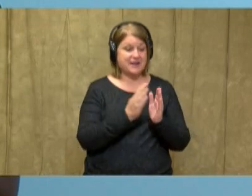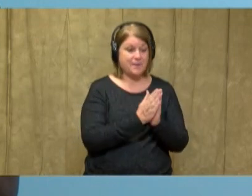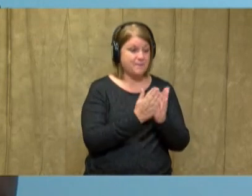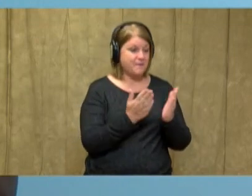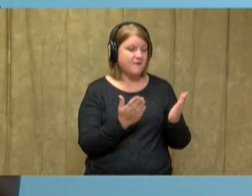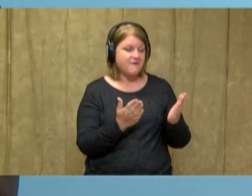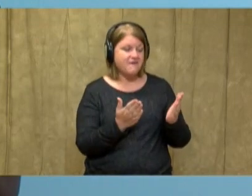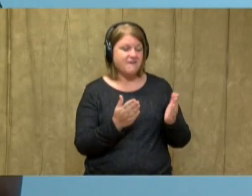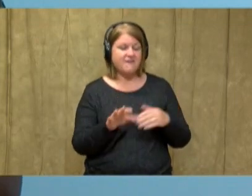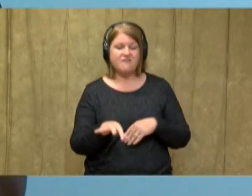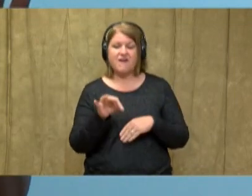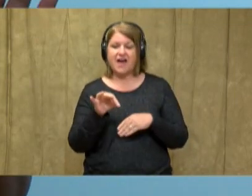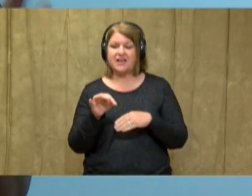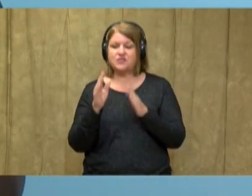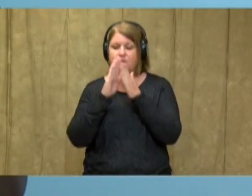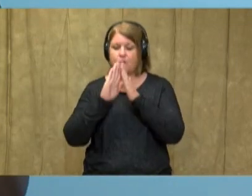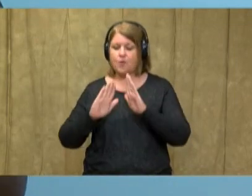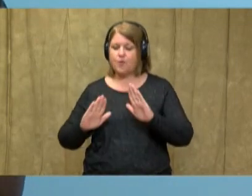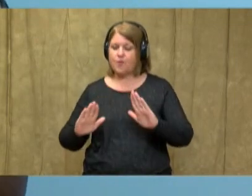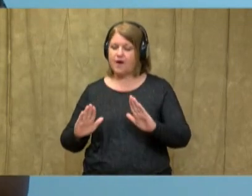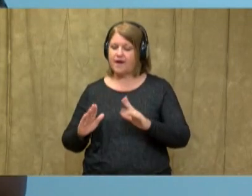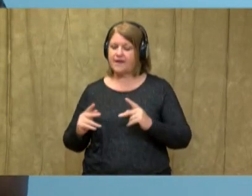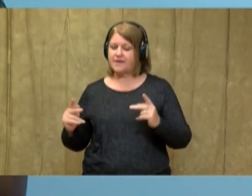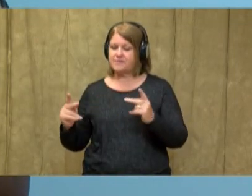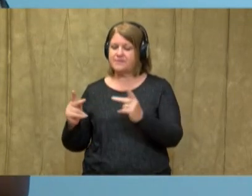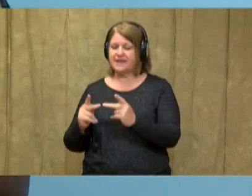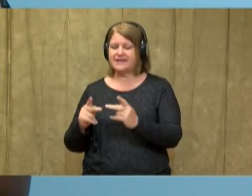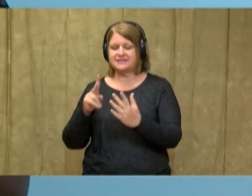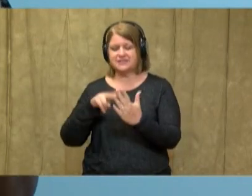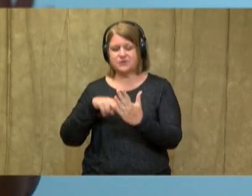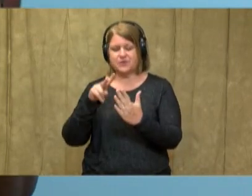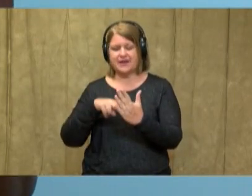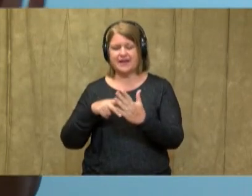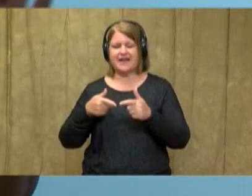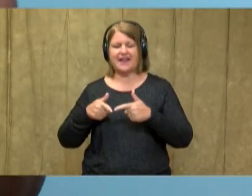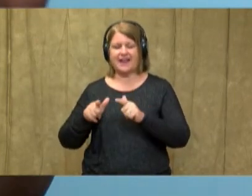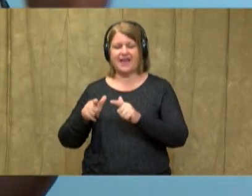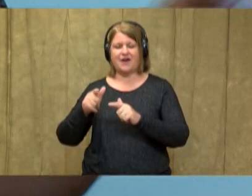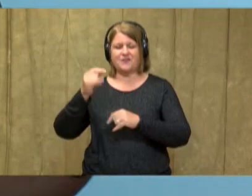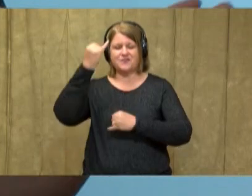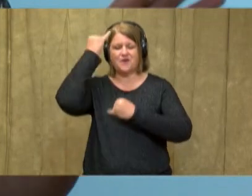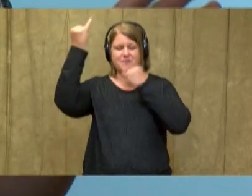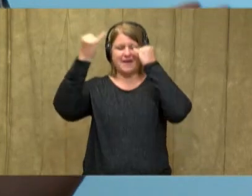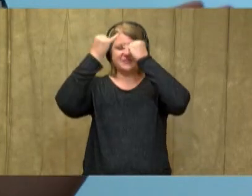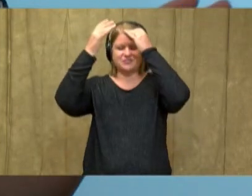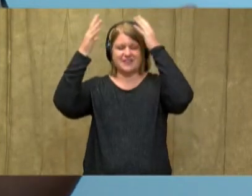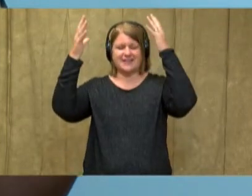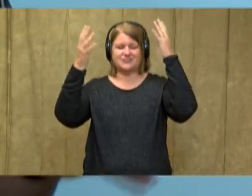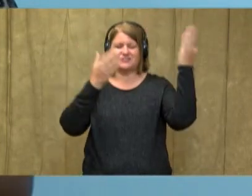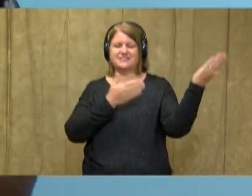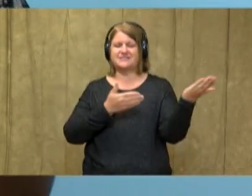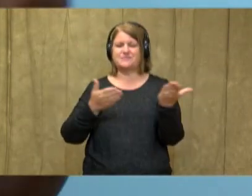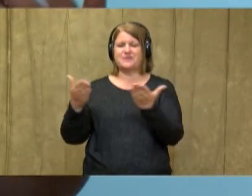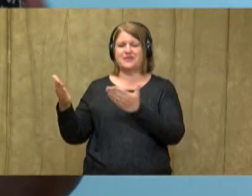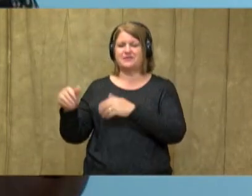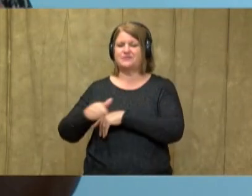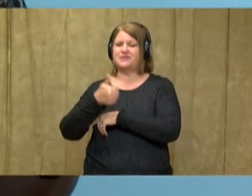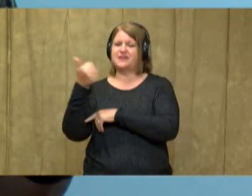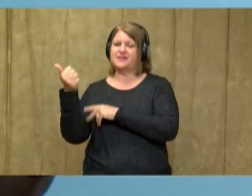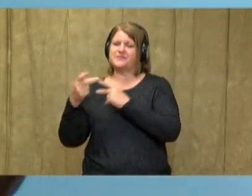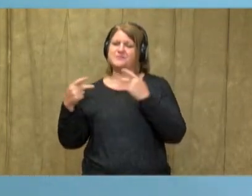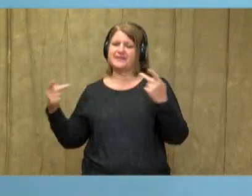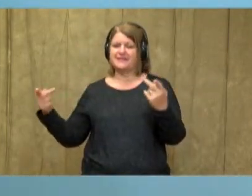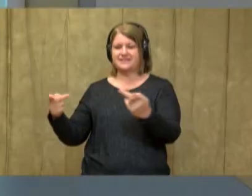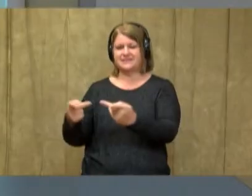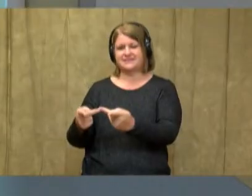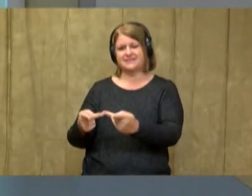you a quiet corner and read and allow your imagination and a book take you off to somewhere else. All right, let's get